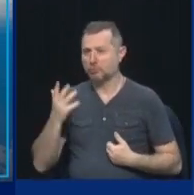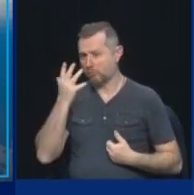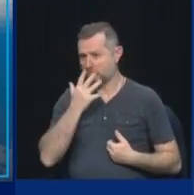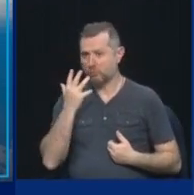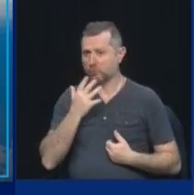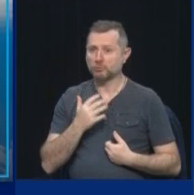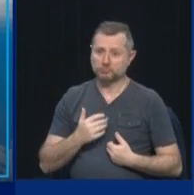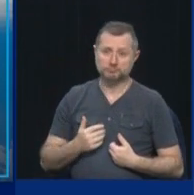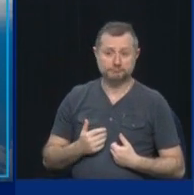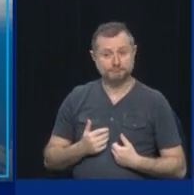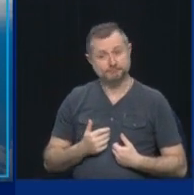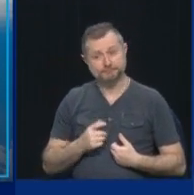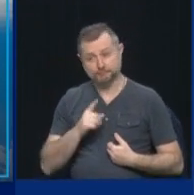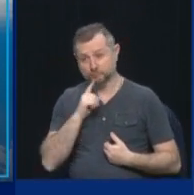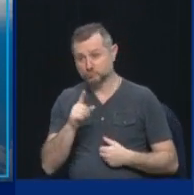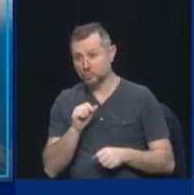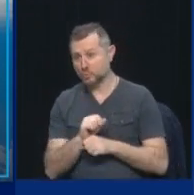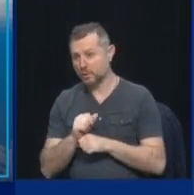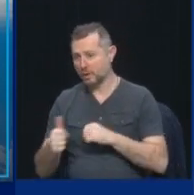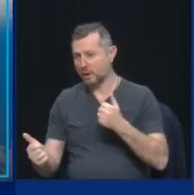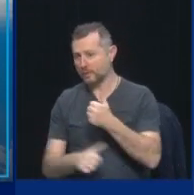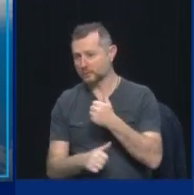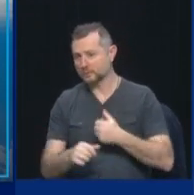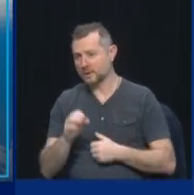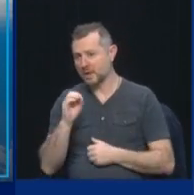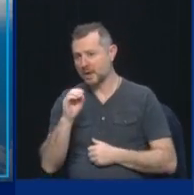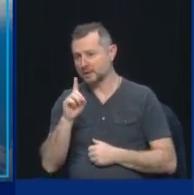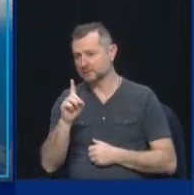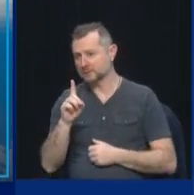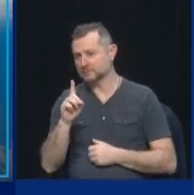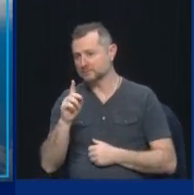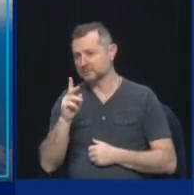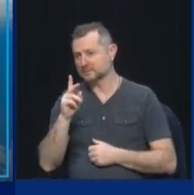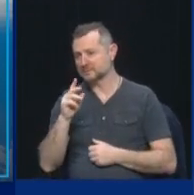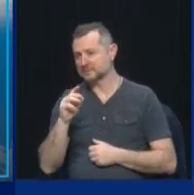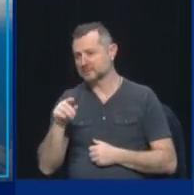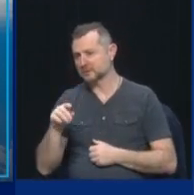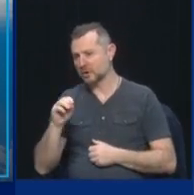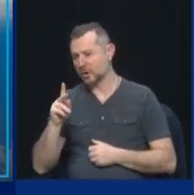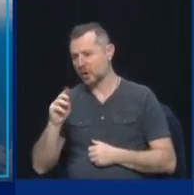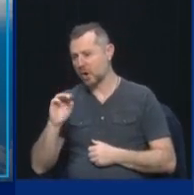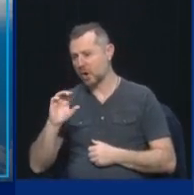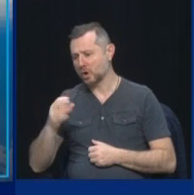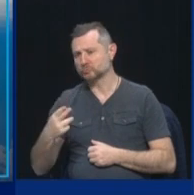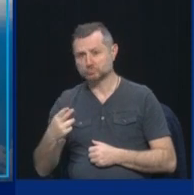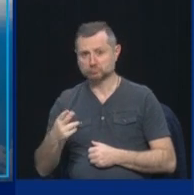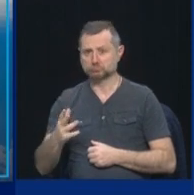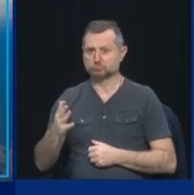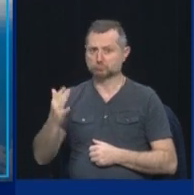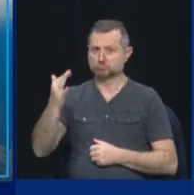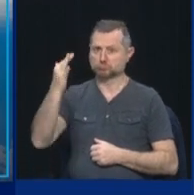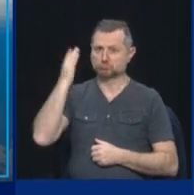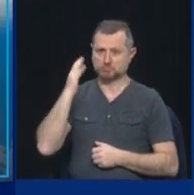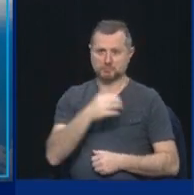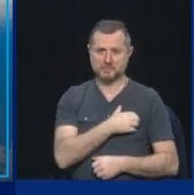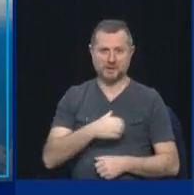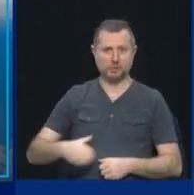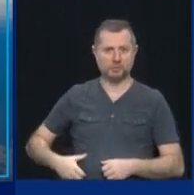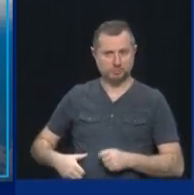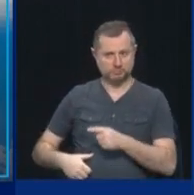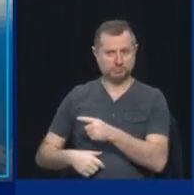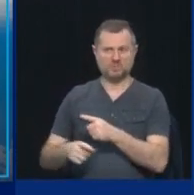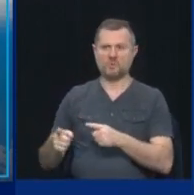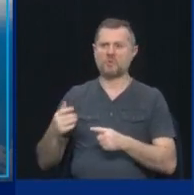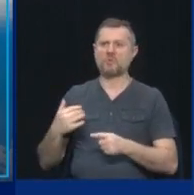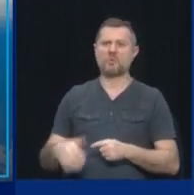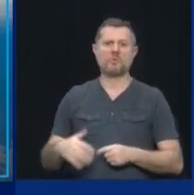He looks amazingly young. That's because he has very few miles on him. His very low-stress job,